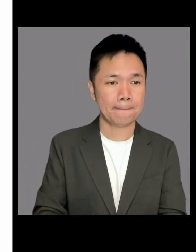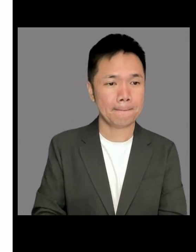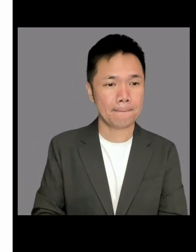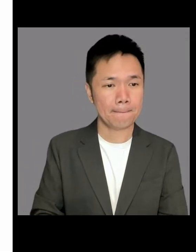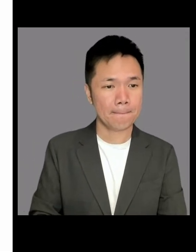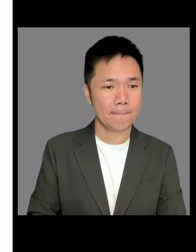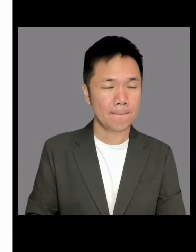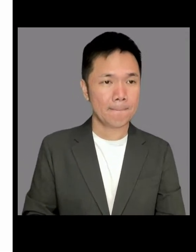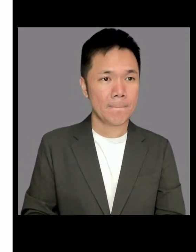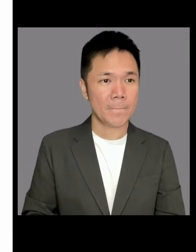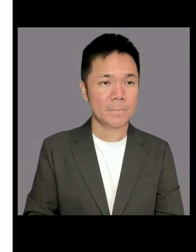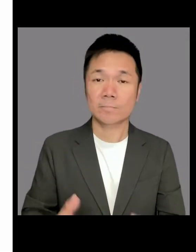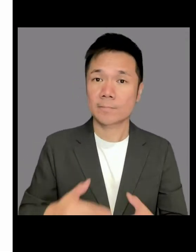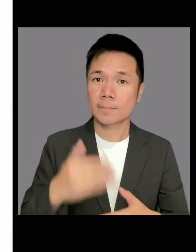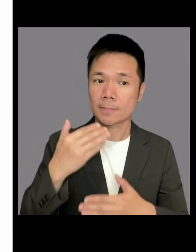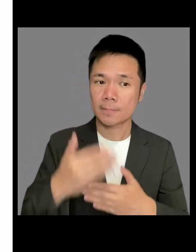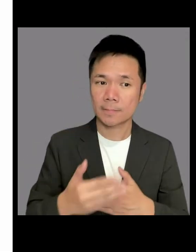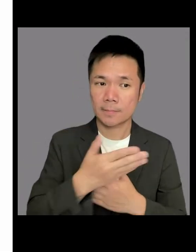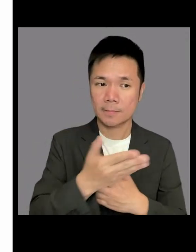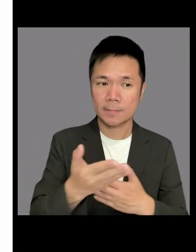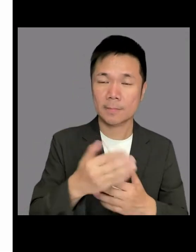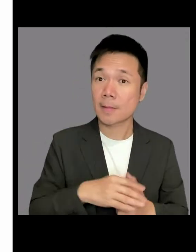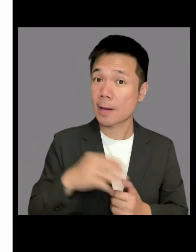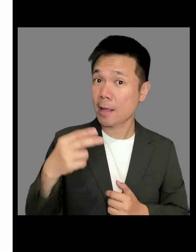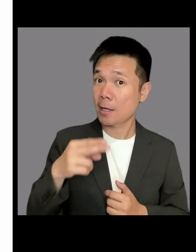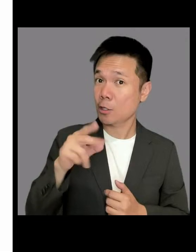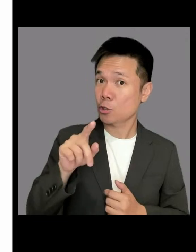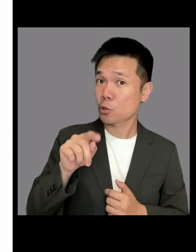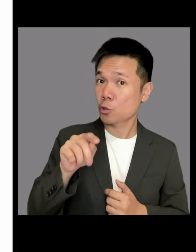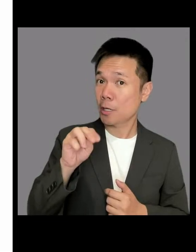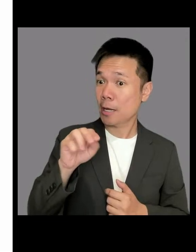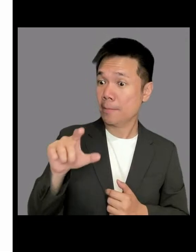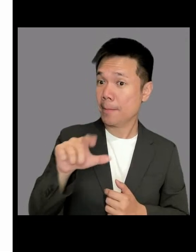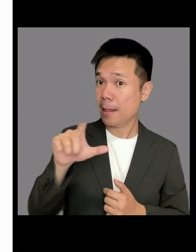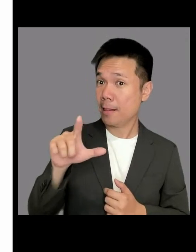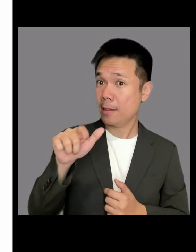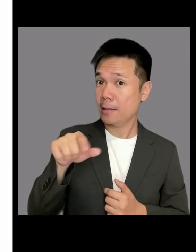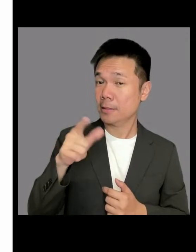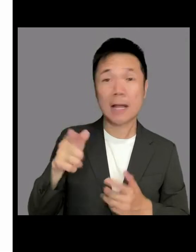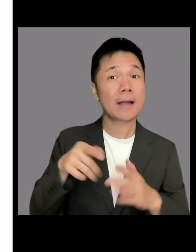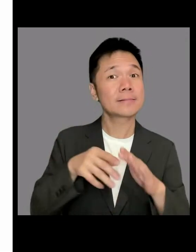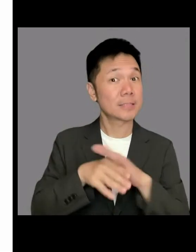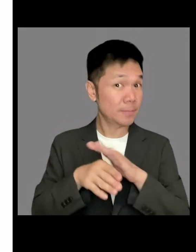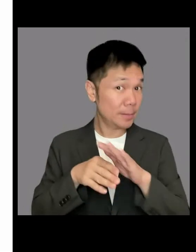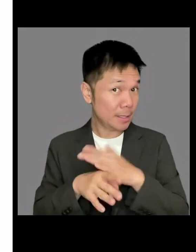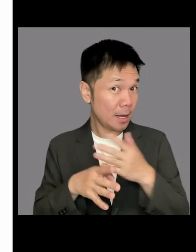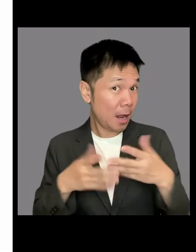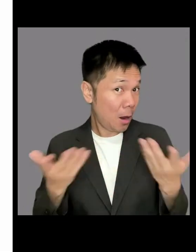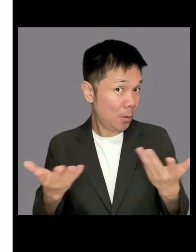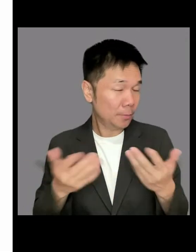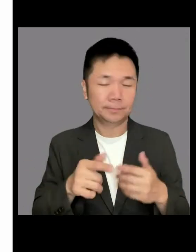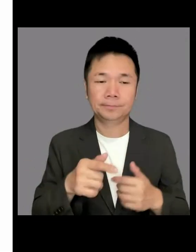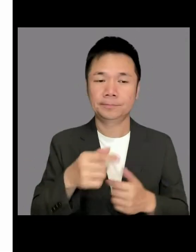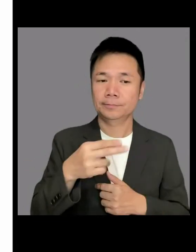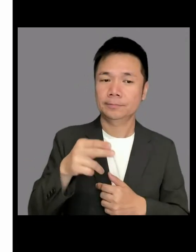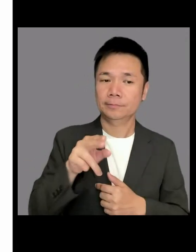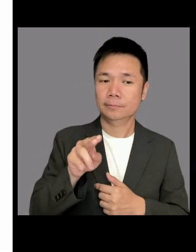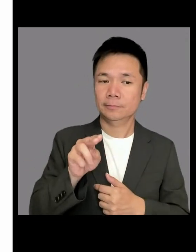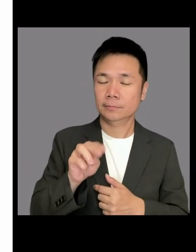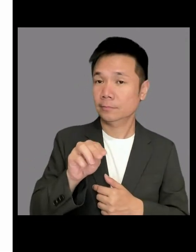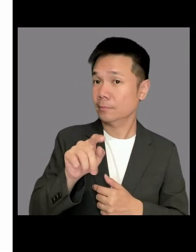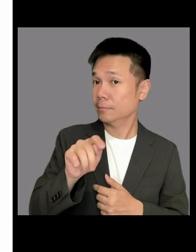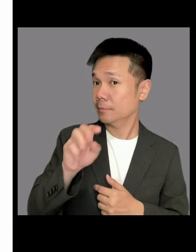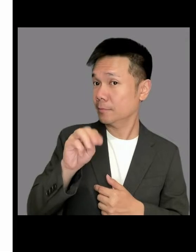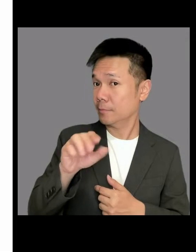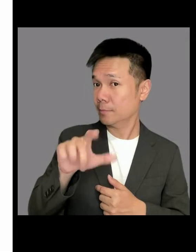Then I include here the HTML relationship to accessibility APIs. So the